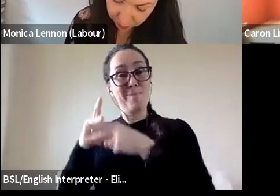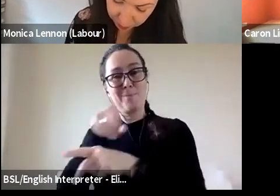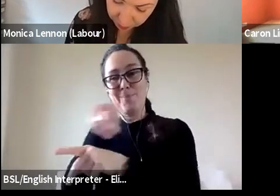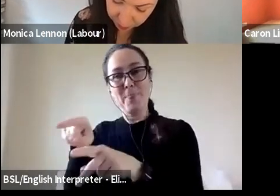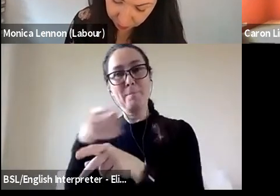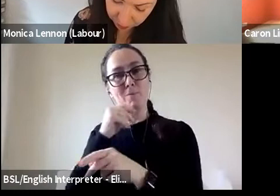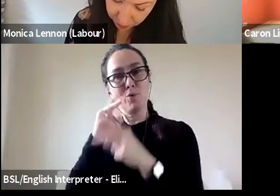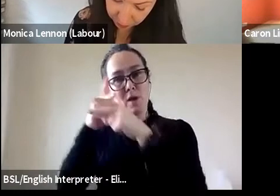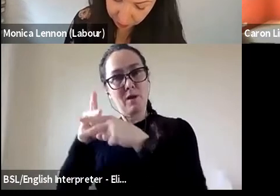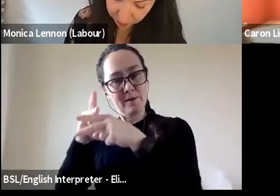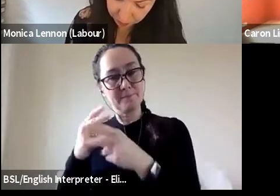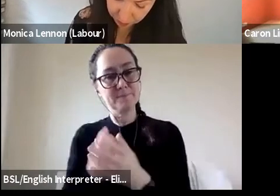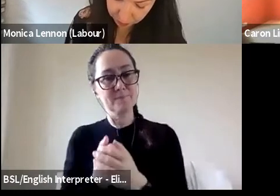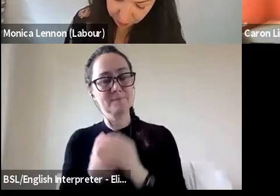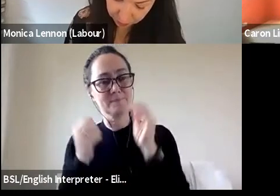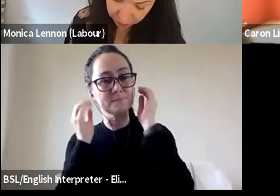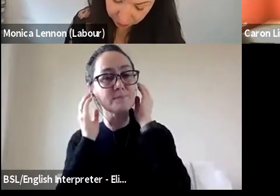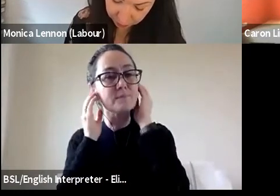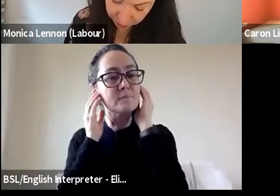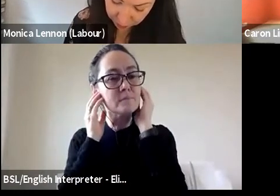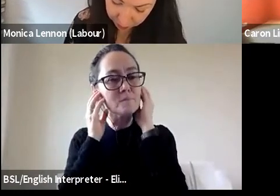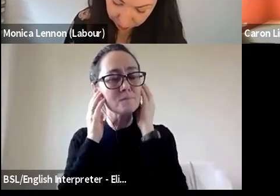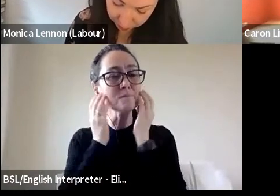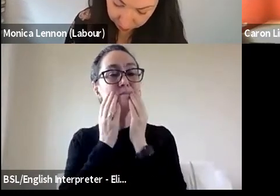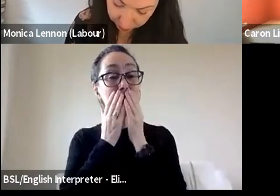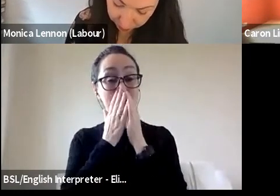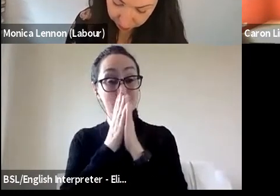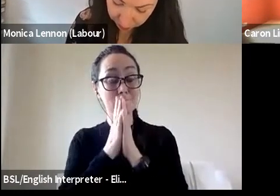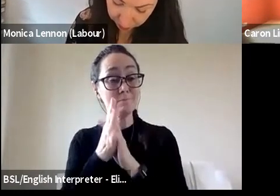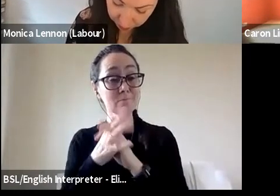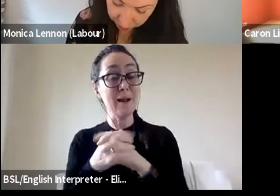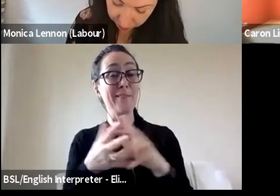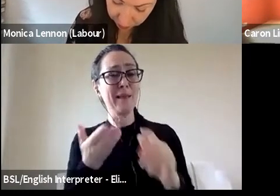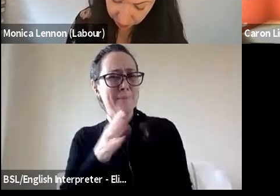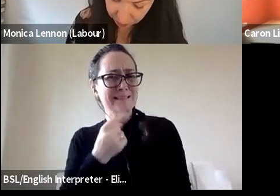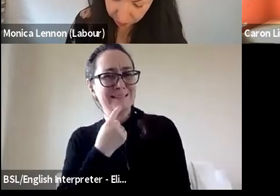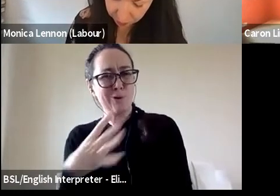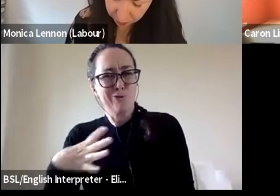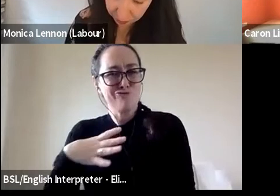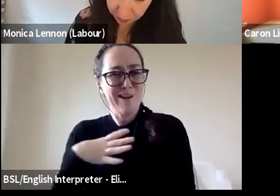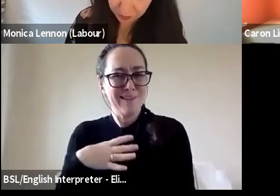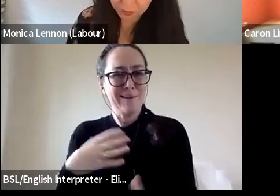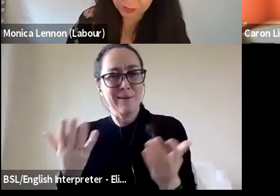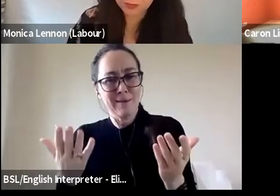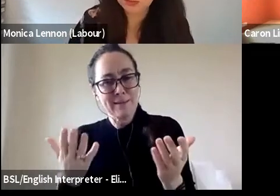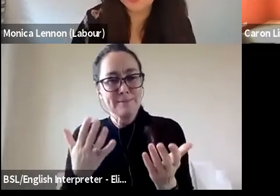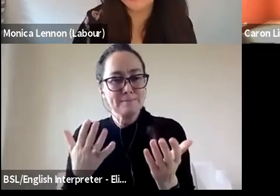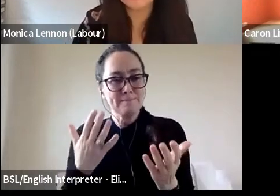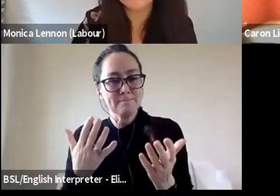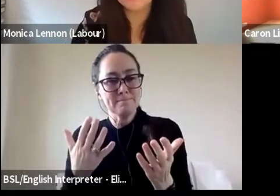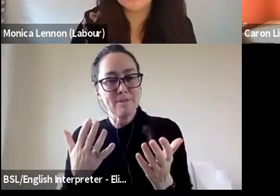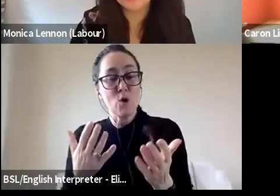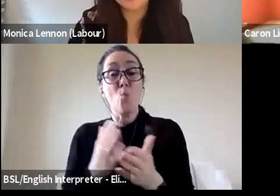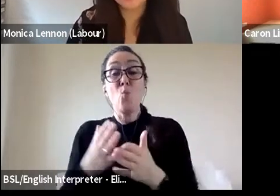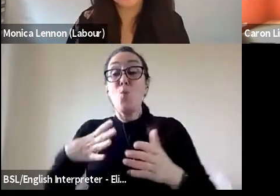is profound. So there's, as I said in one of my previous answers, there's an element of stopping a